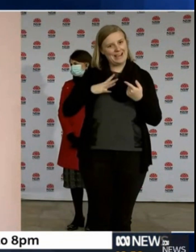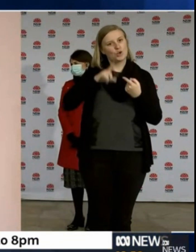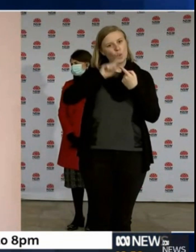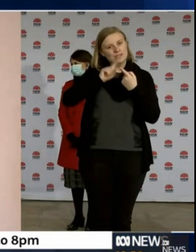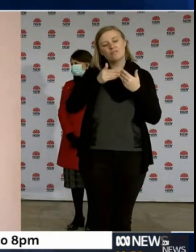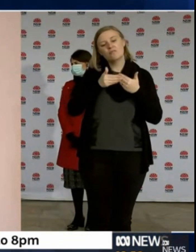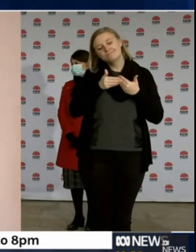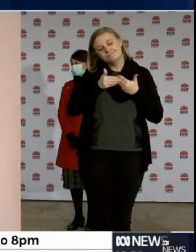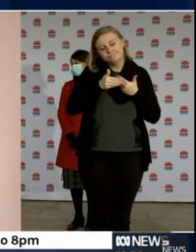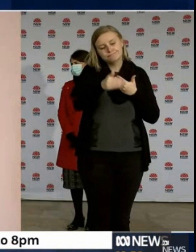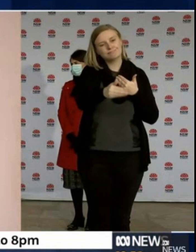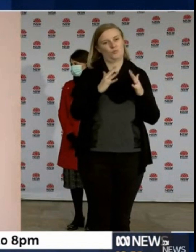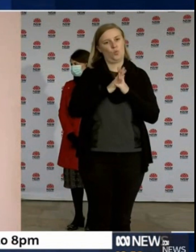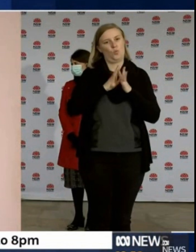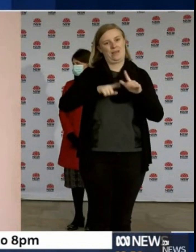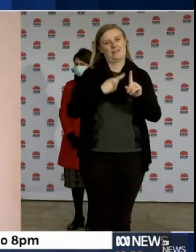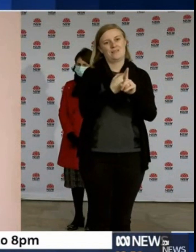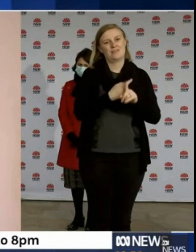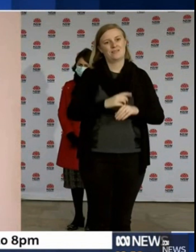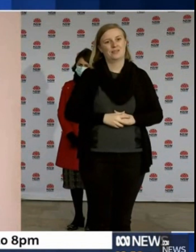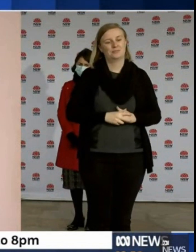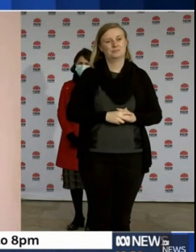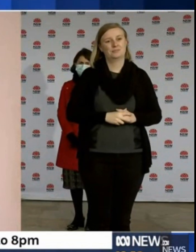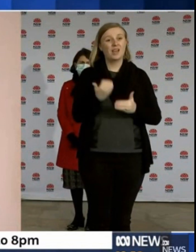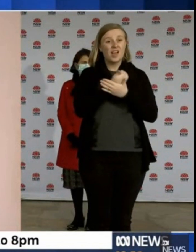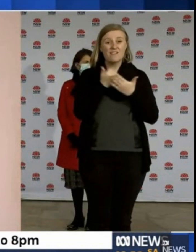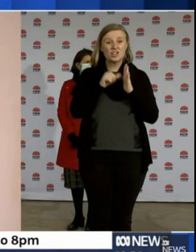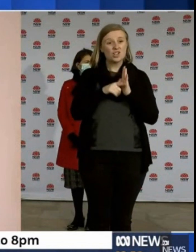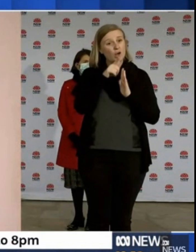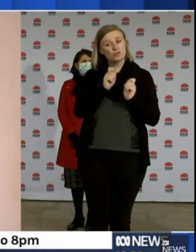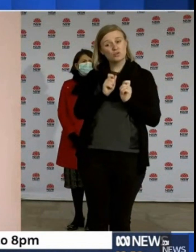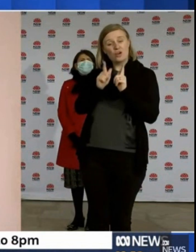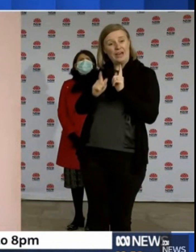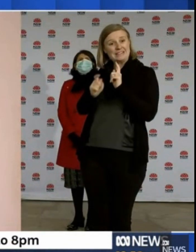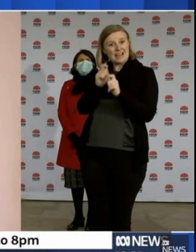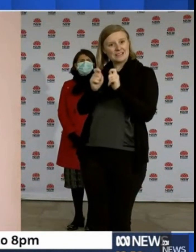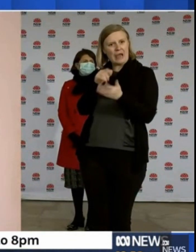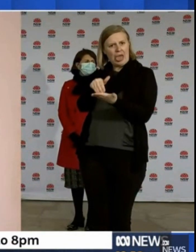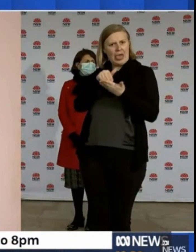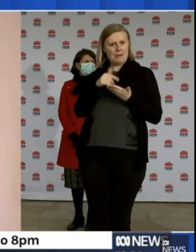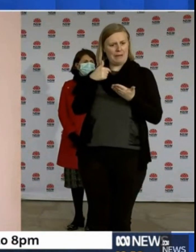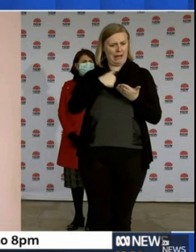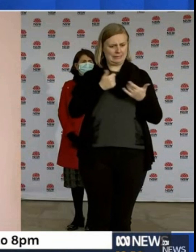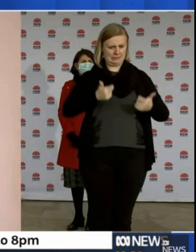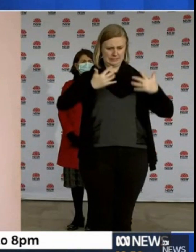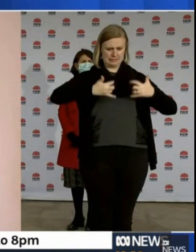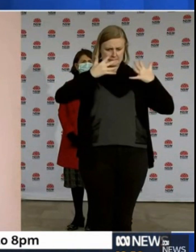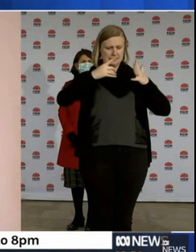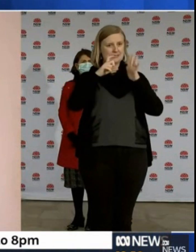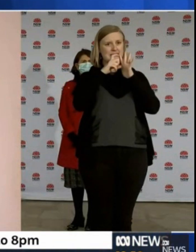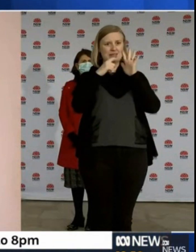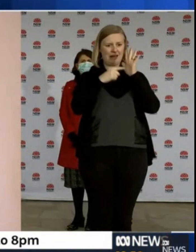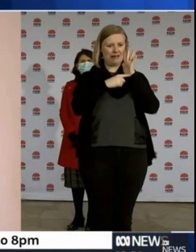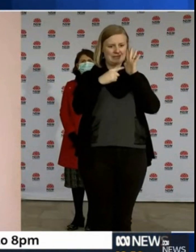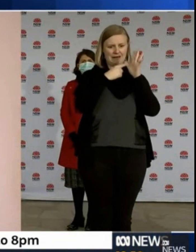week. Again, every single test you are contributing to the response, because if we can